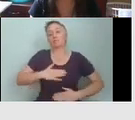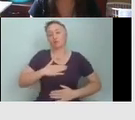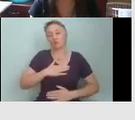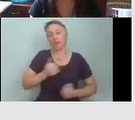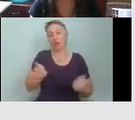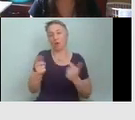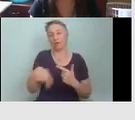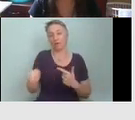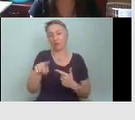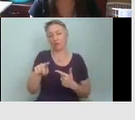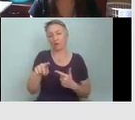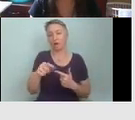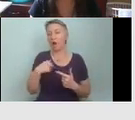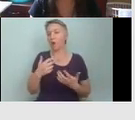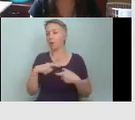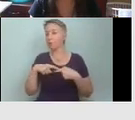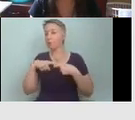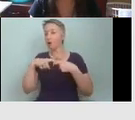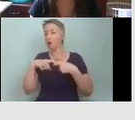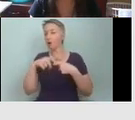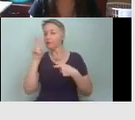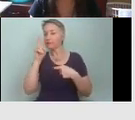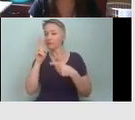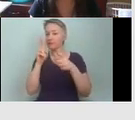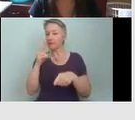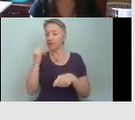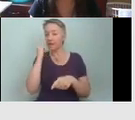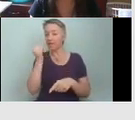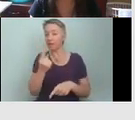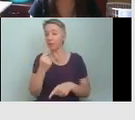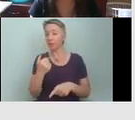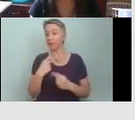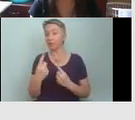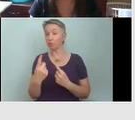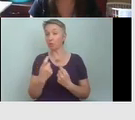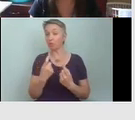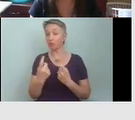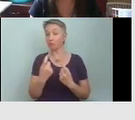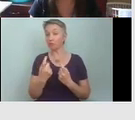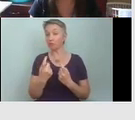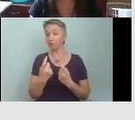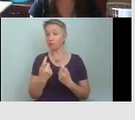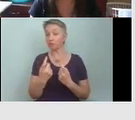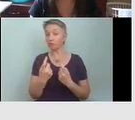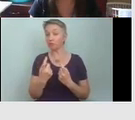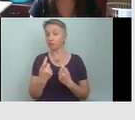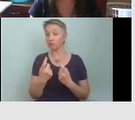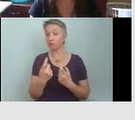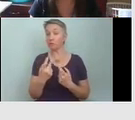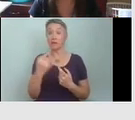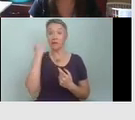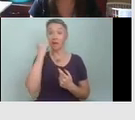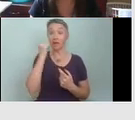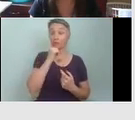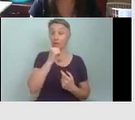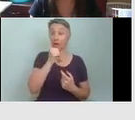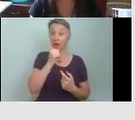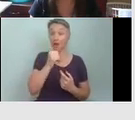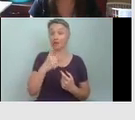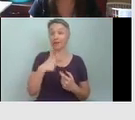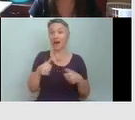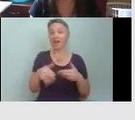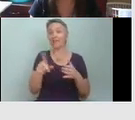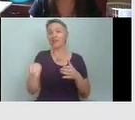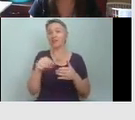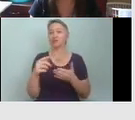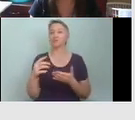moment and see if there are some questions that have come in that maybe we need to take on. If not, then I will let you redeem a little